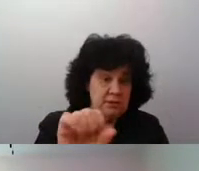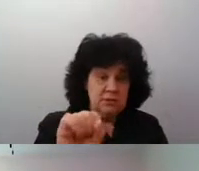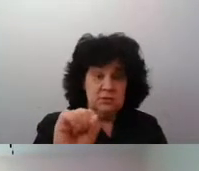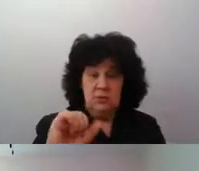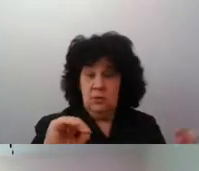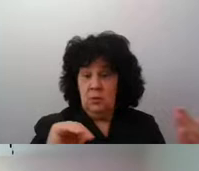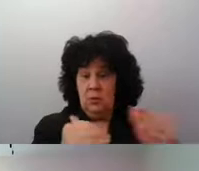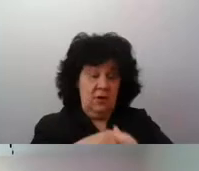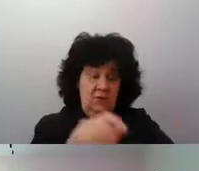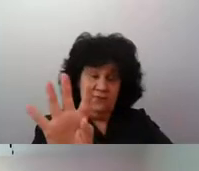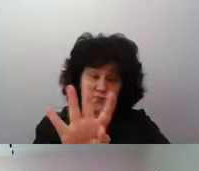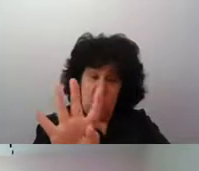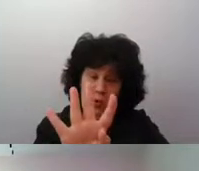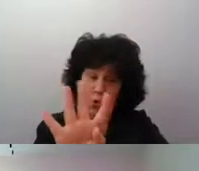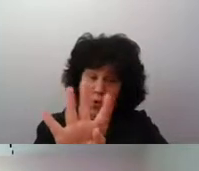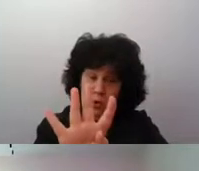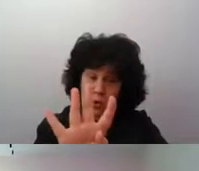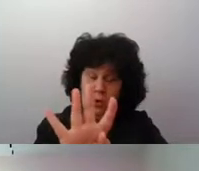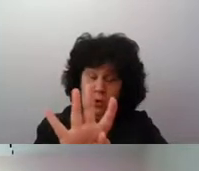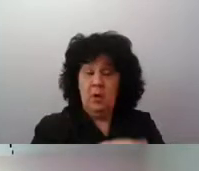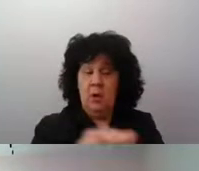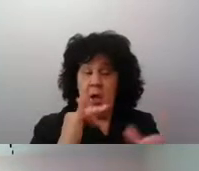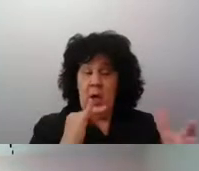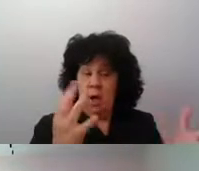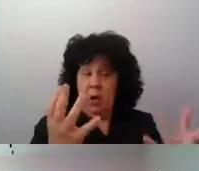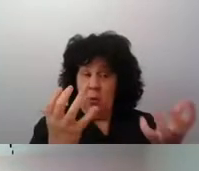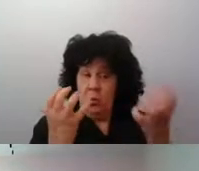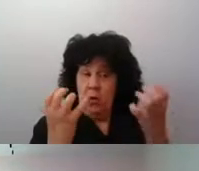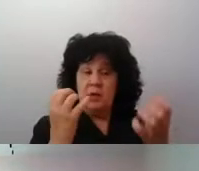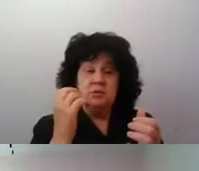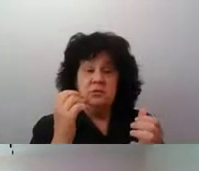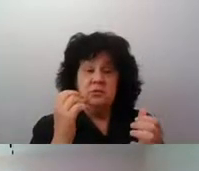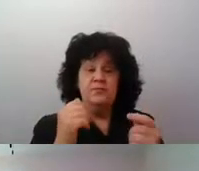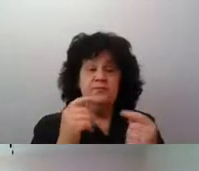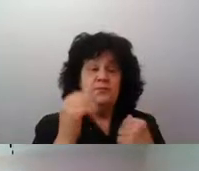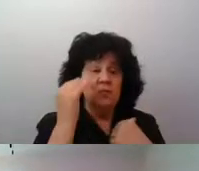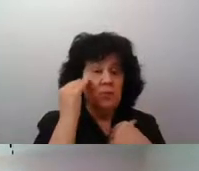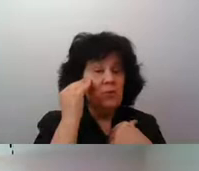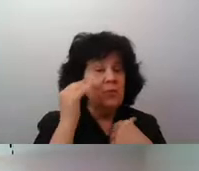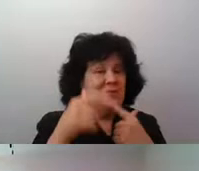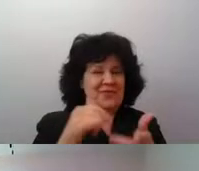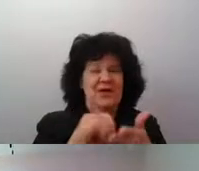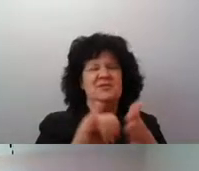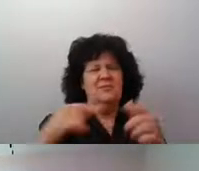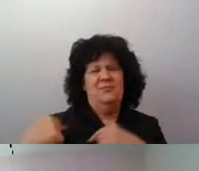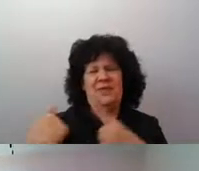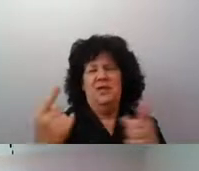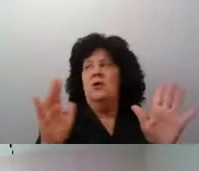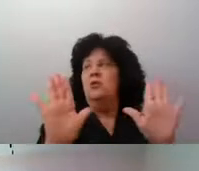hour. So I want to be mindful of that. I think this has just been a great afternoon of